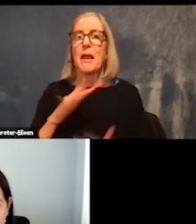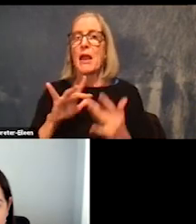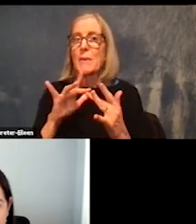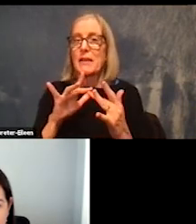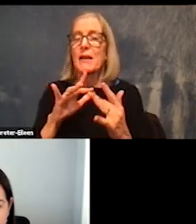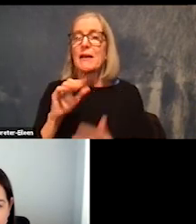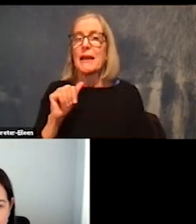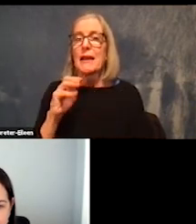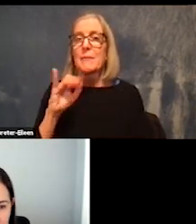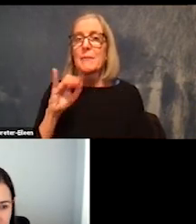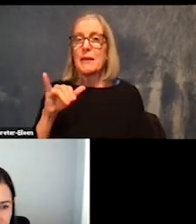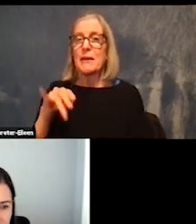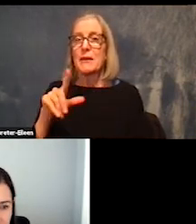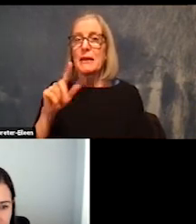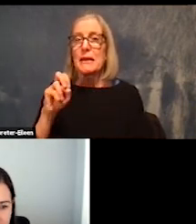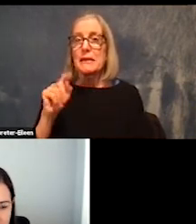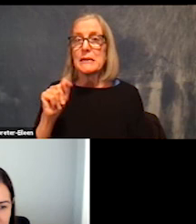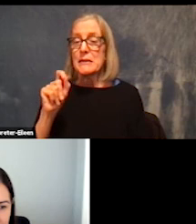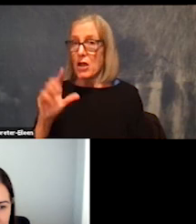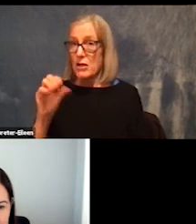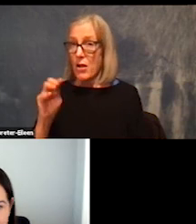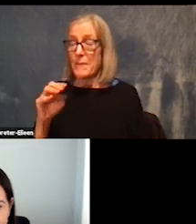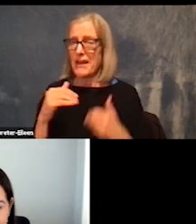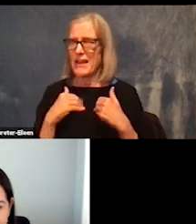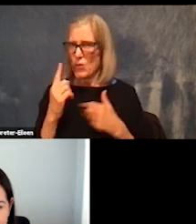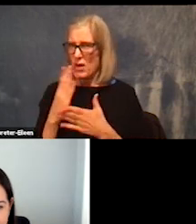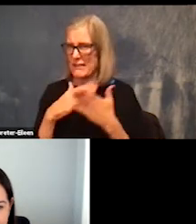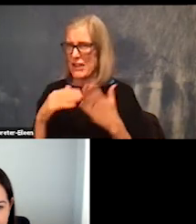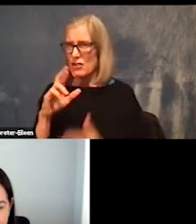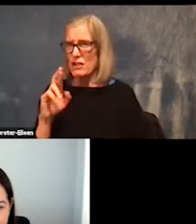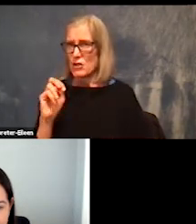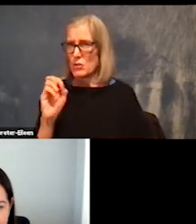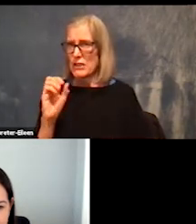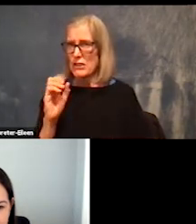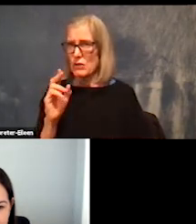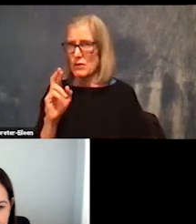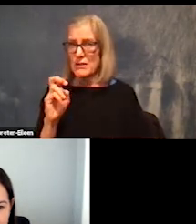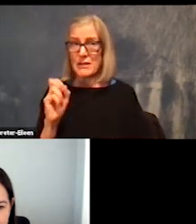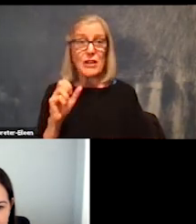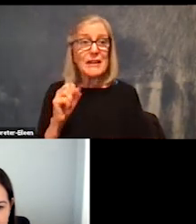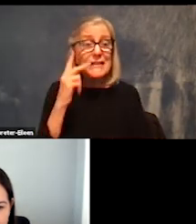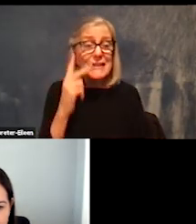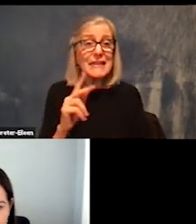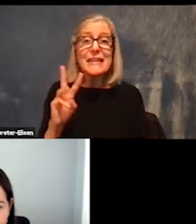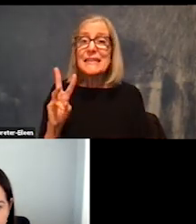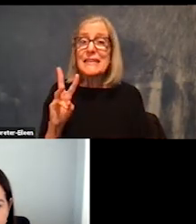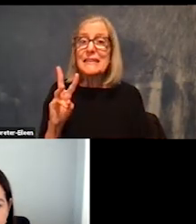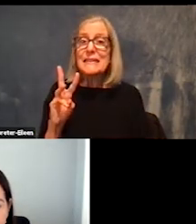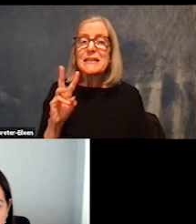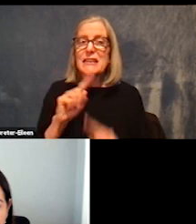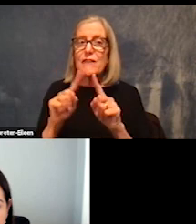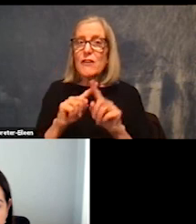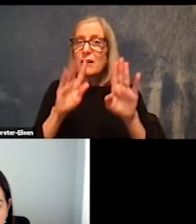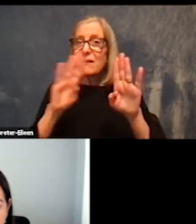a section called resources, and you'll see here 6 different pages of Google document.